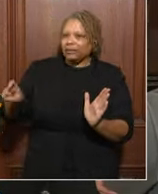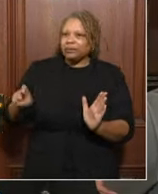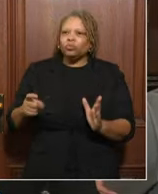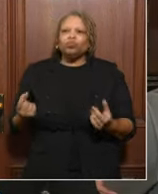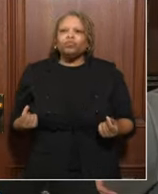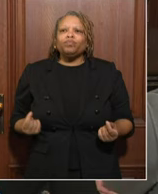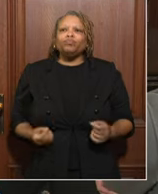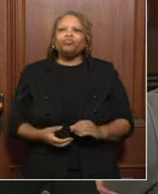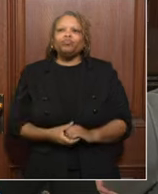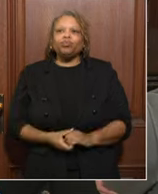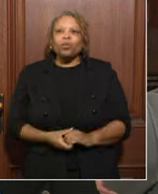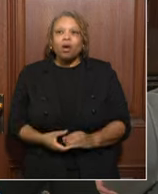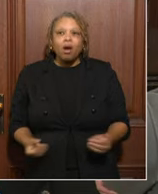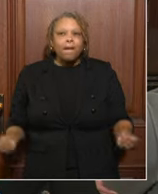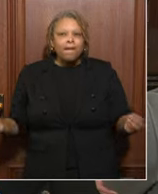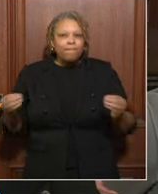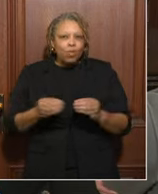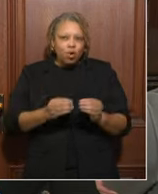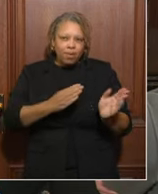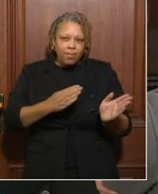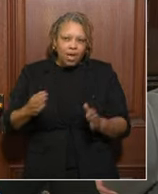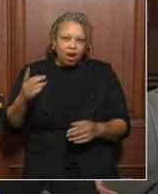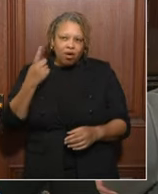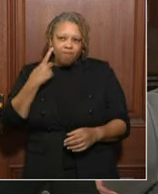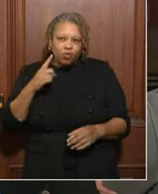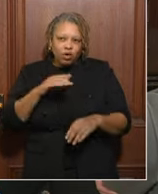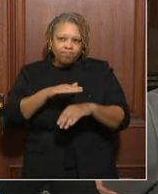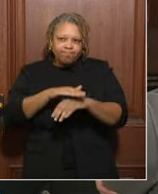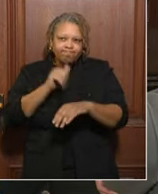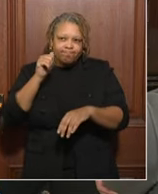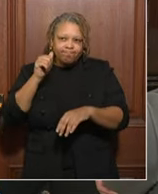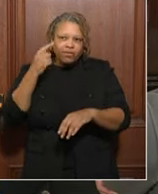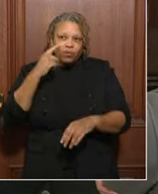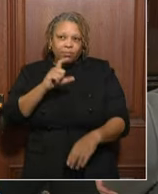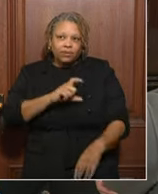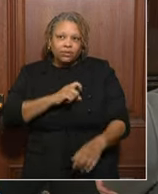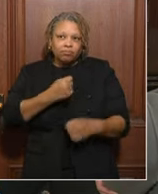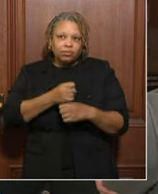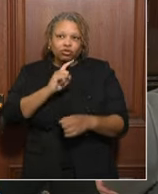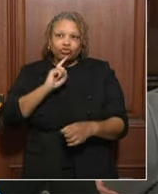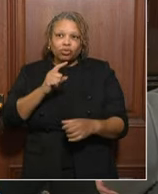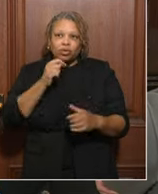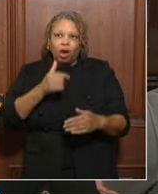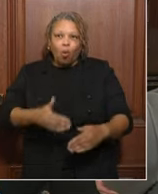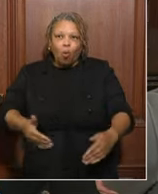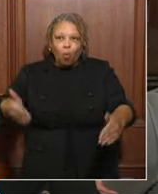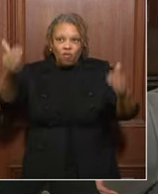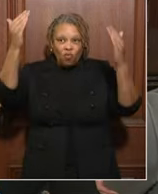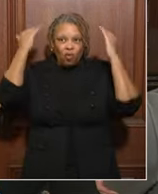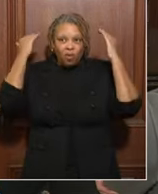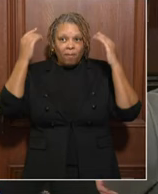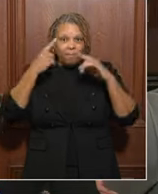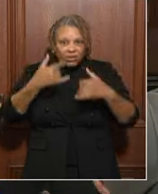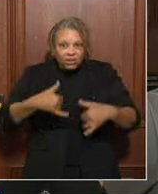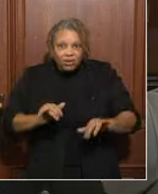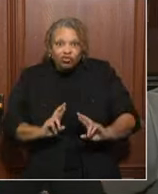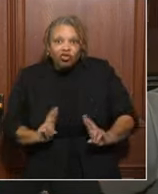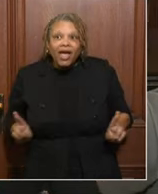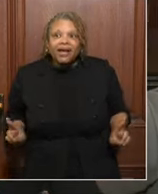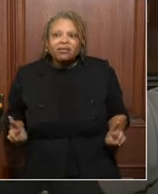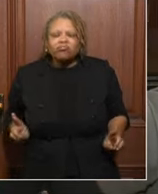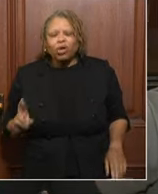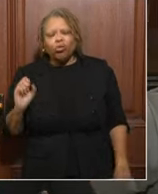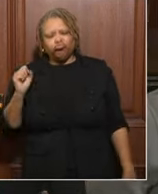so they're not overwhelmed in this season with all the people coming in? And I know we're also preparing for the unexpected as well. Yes, we always do.